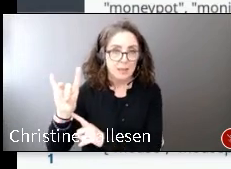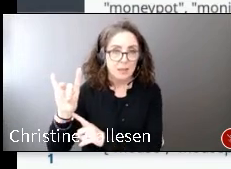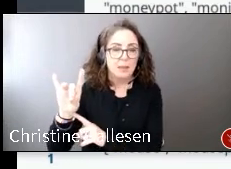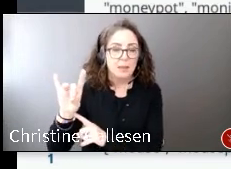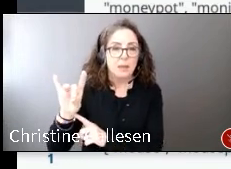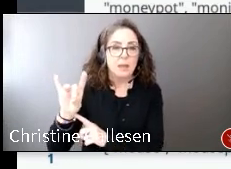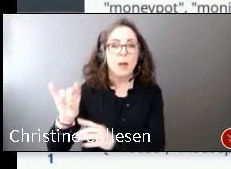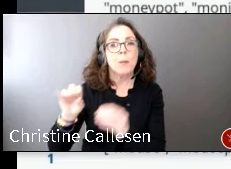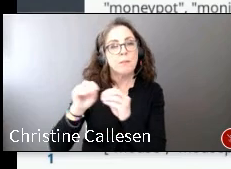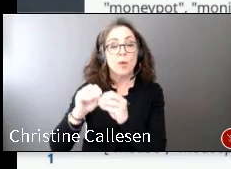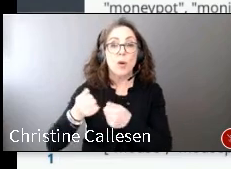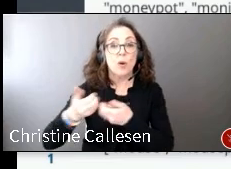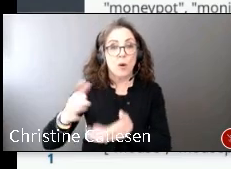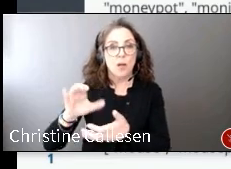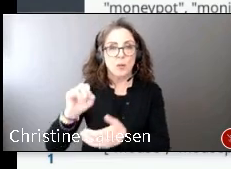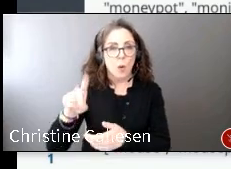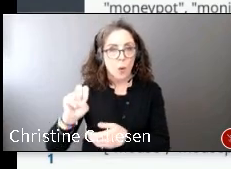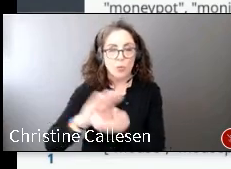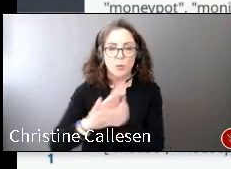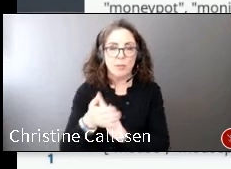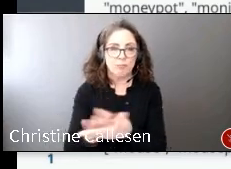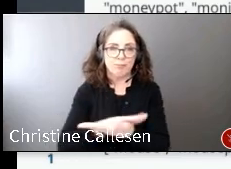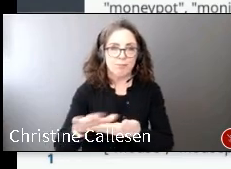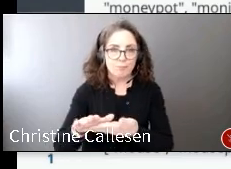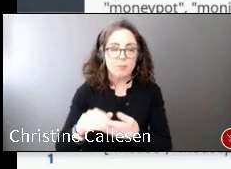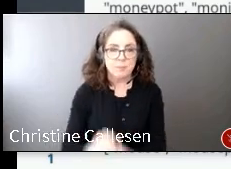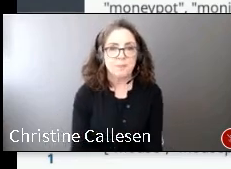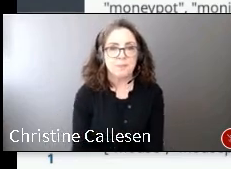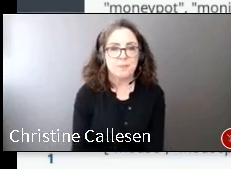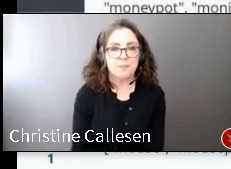more tidy and easy to look.